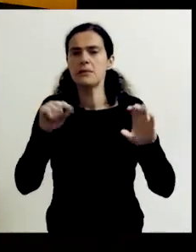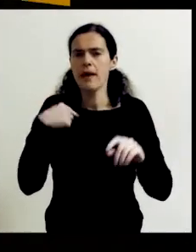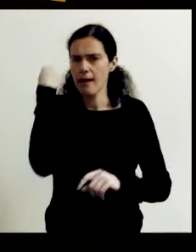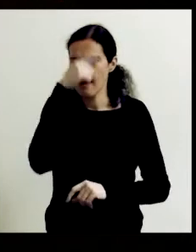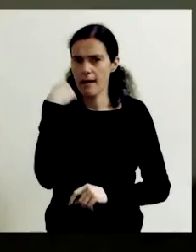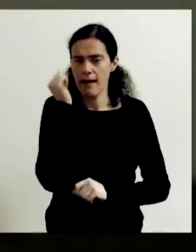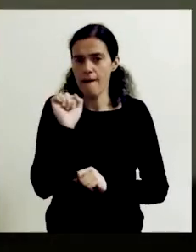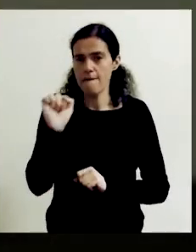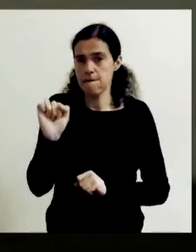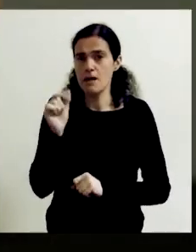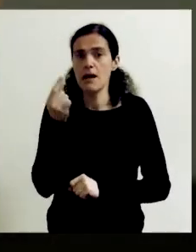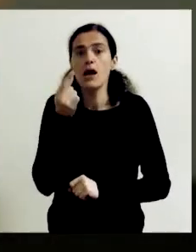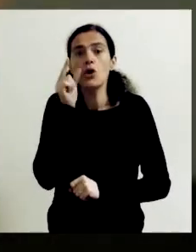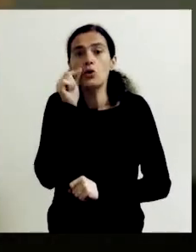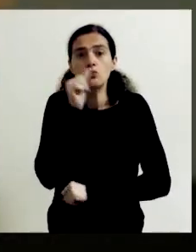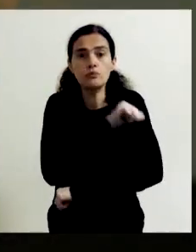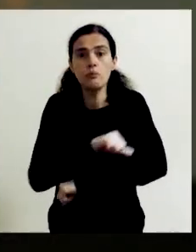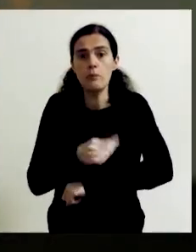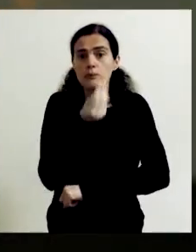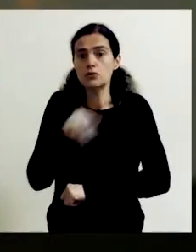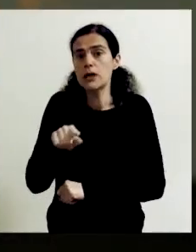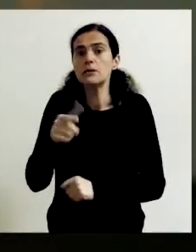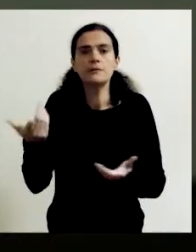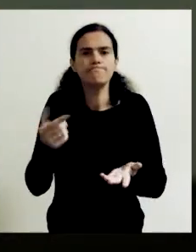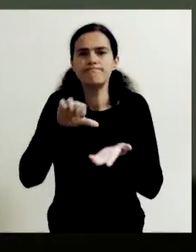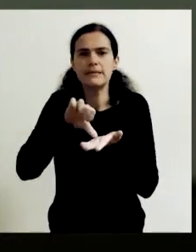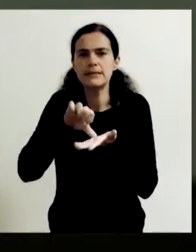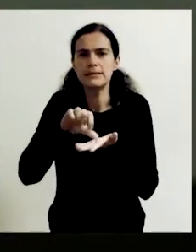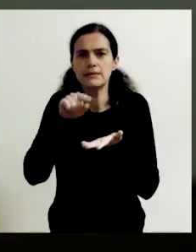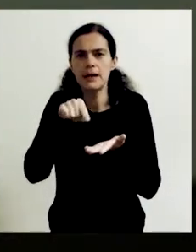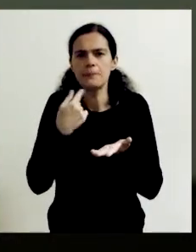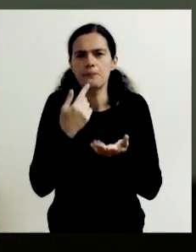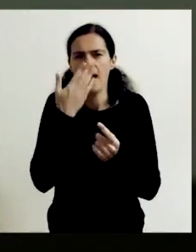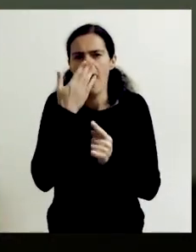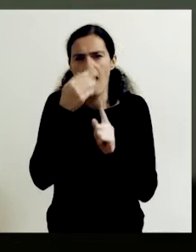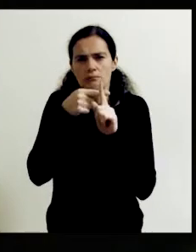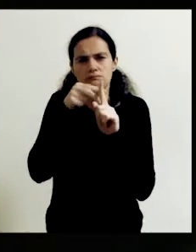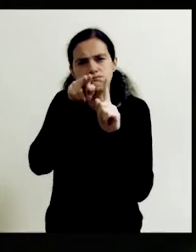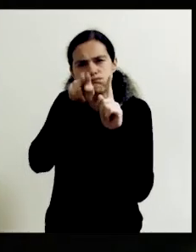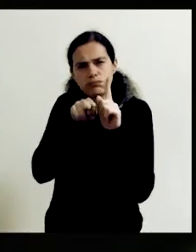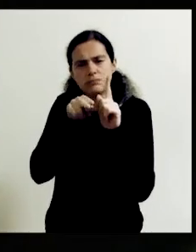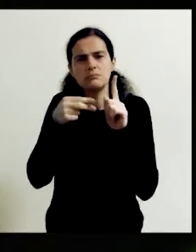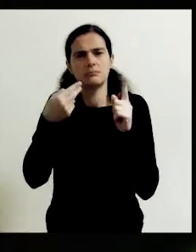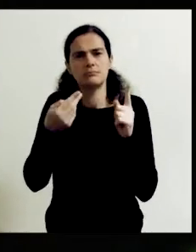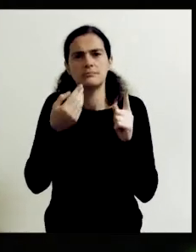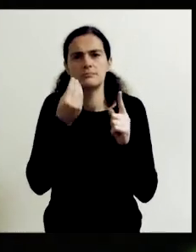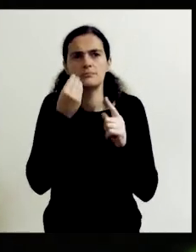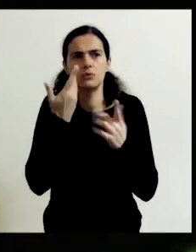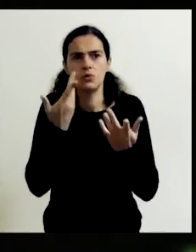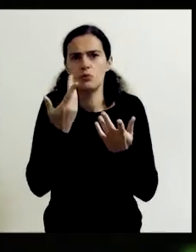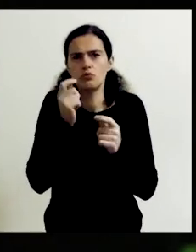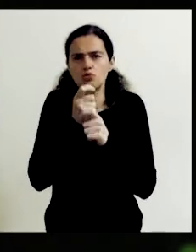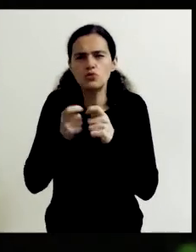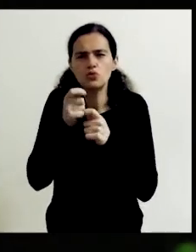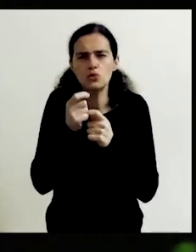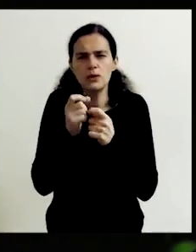the face of boy child is at the center of this tomb-like burial